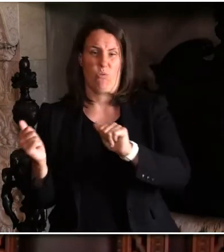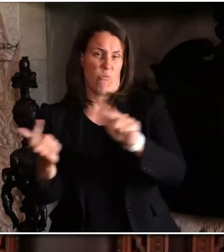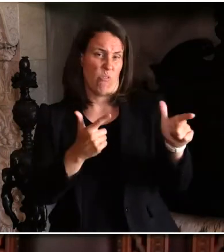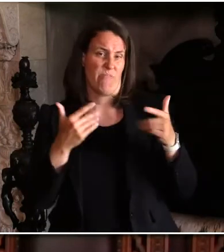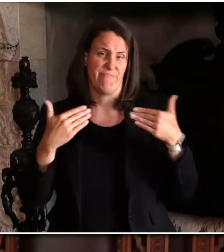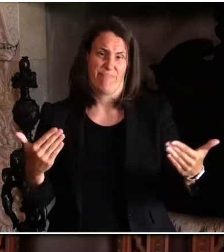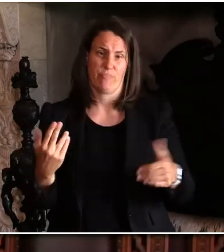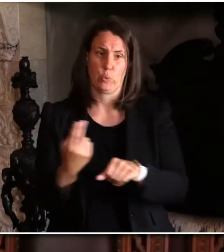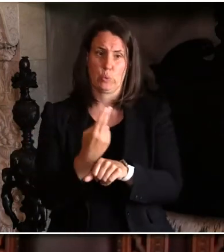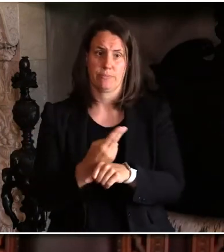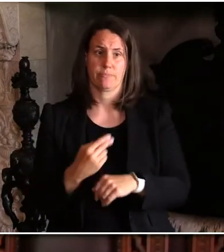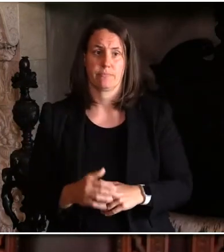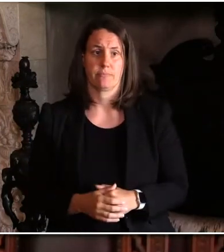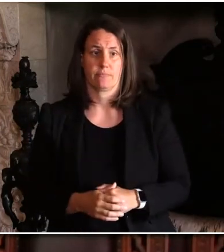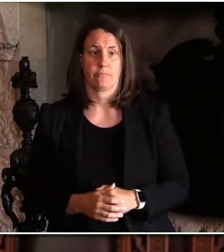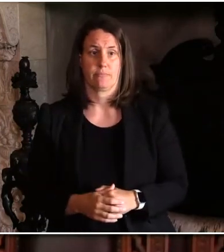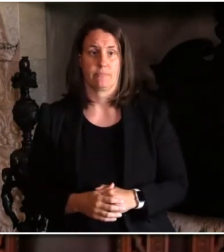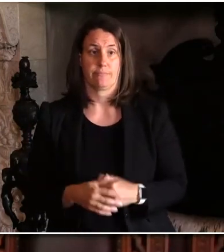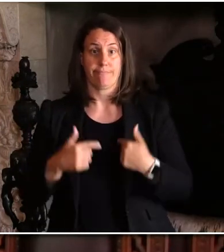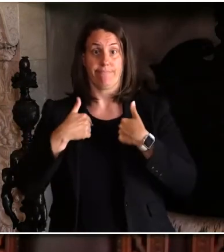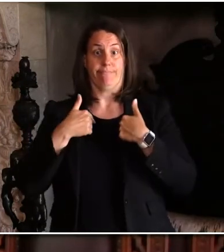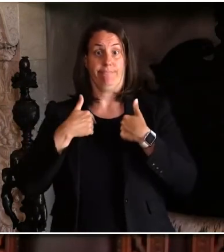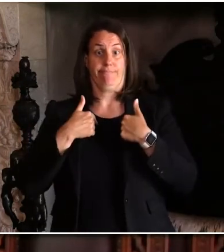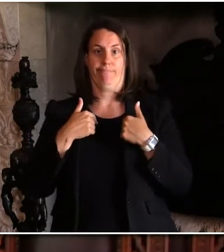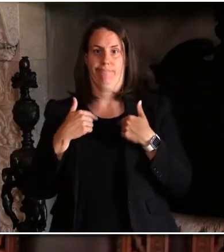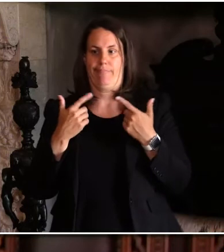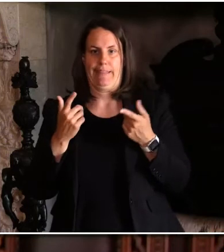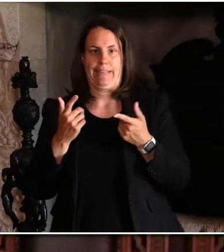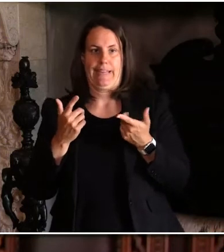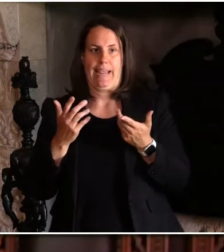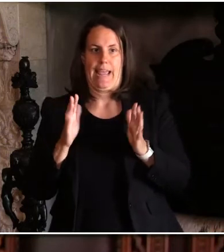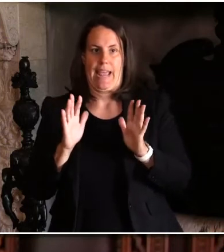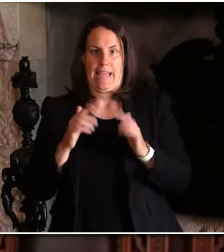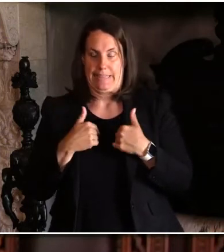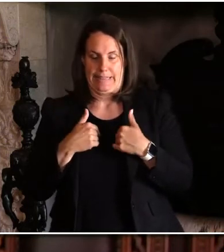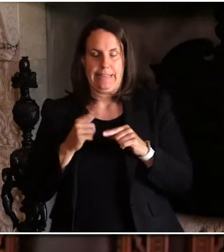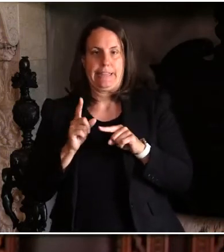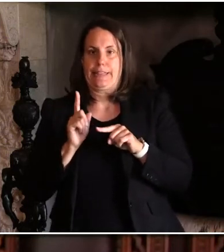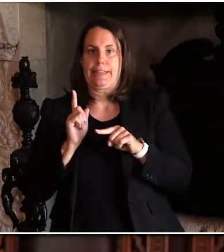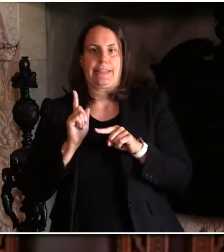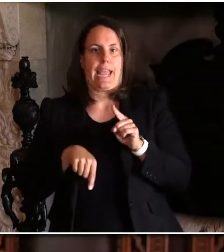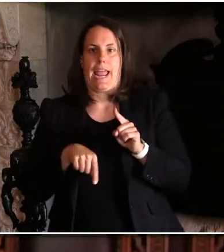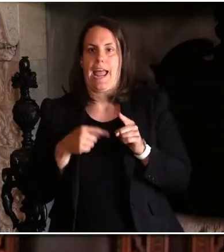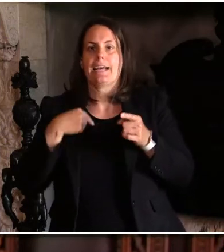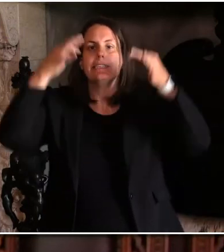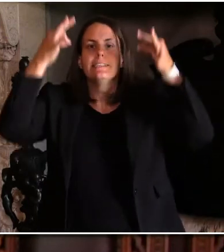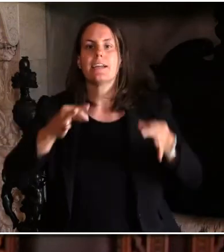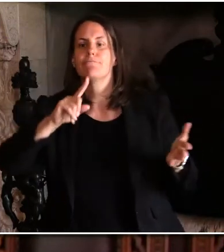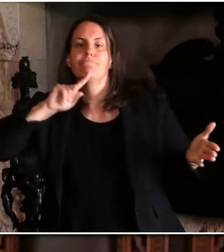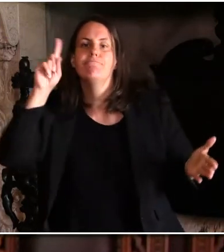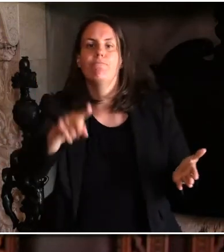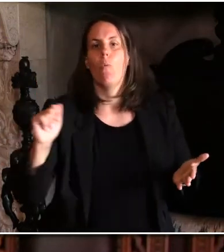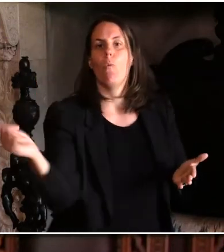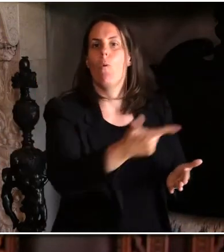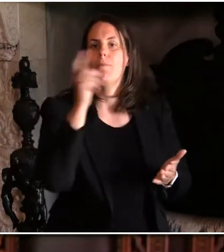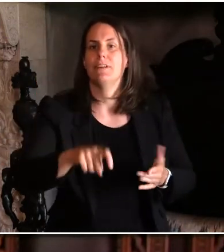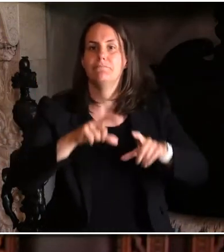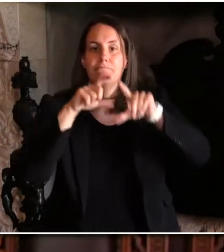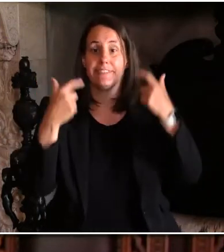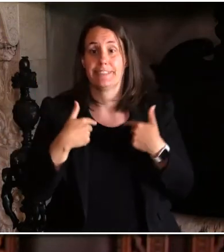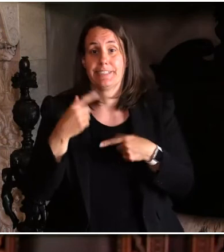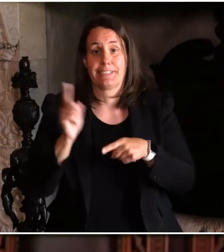it. Individual counties could possibly do that, but at the end of the day, it's up to the people